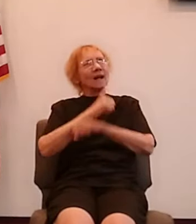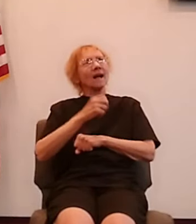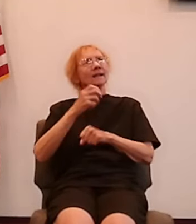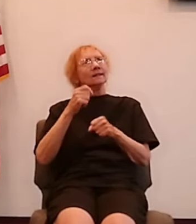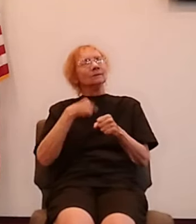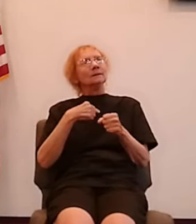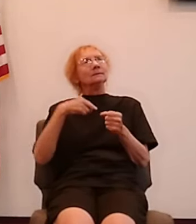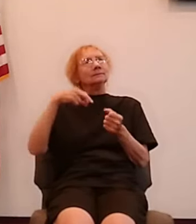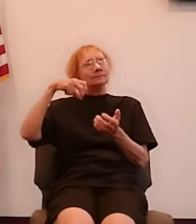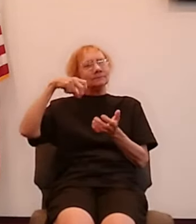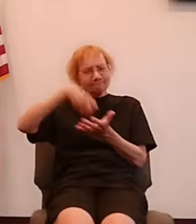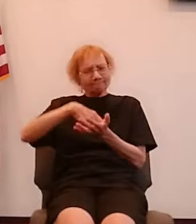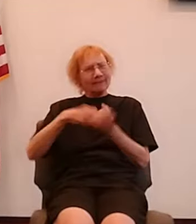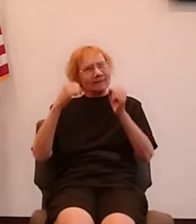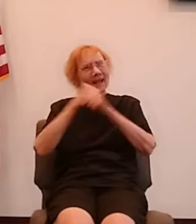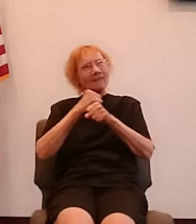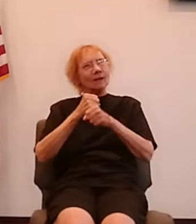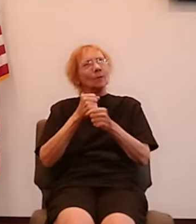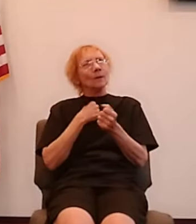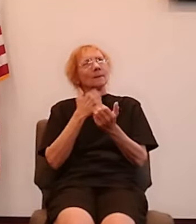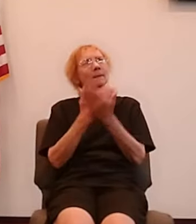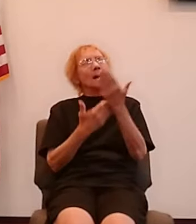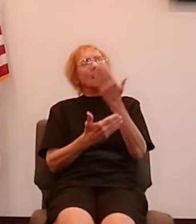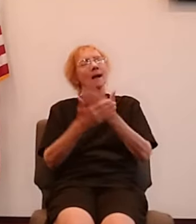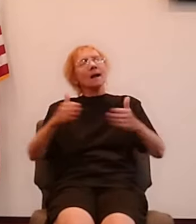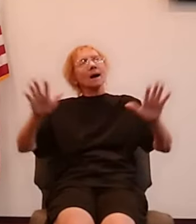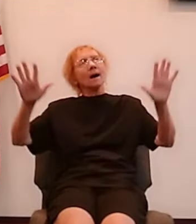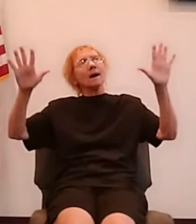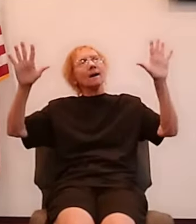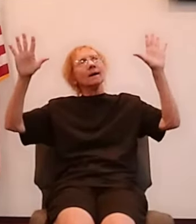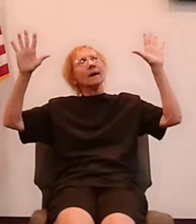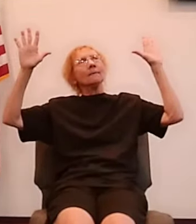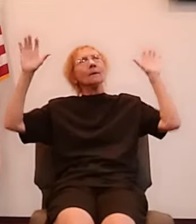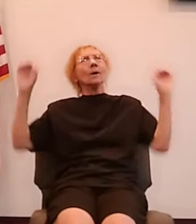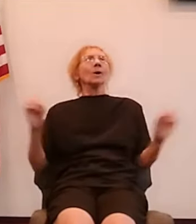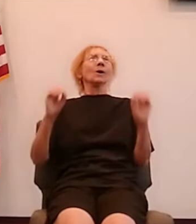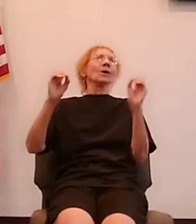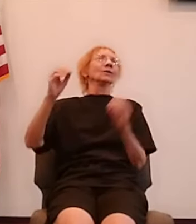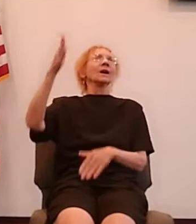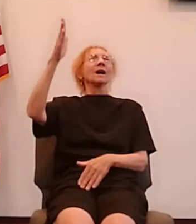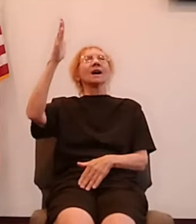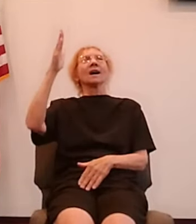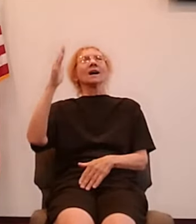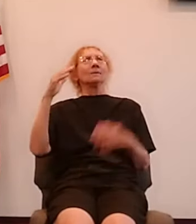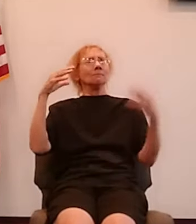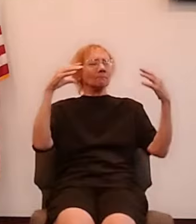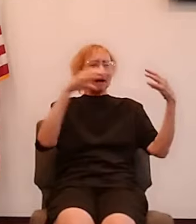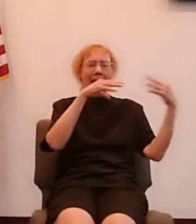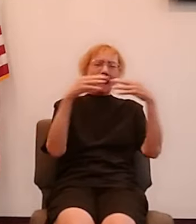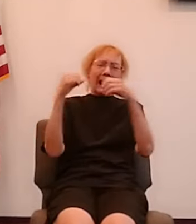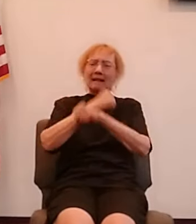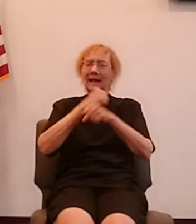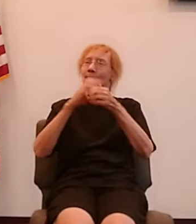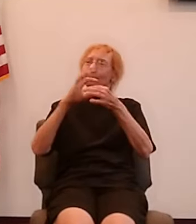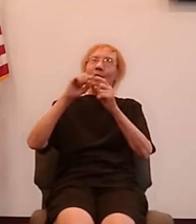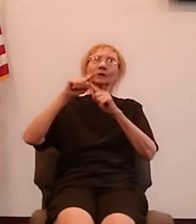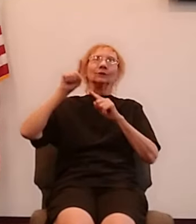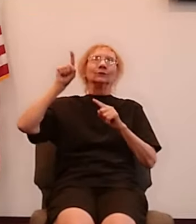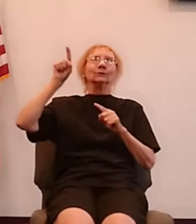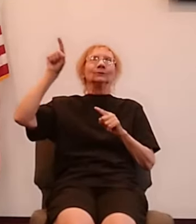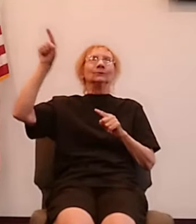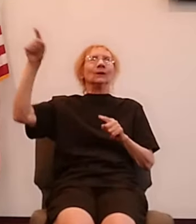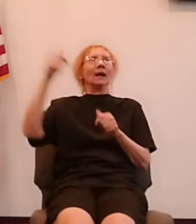my knees with my hands lifted high. Oh God, the battle belongs to you, and